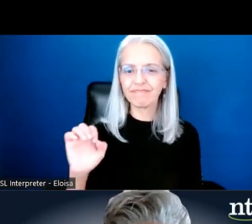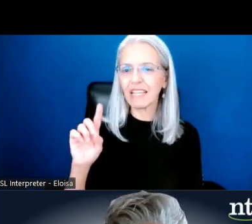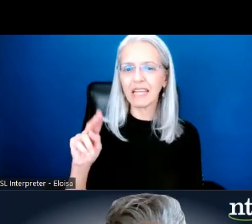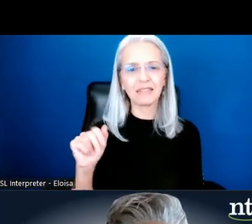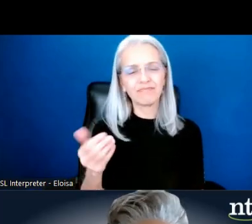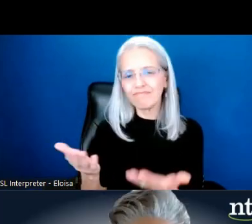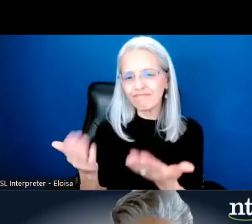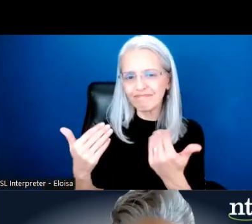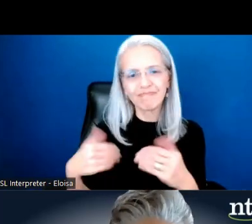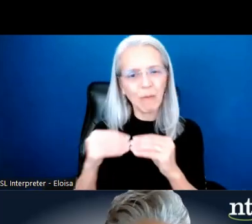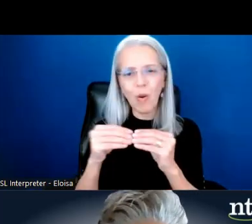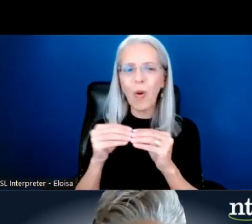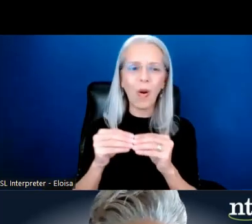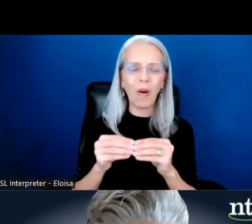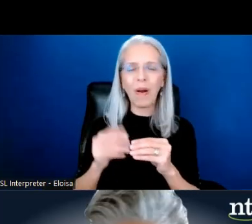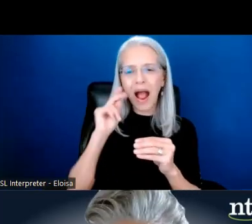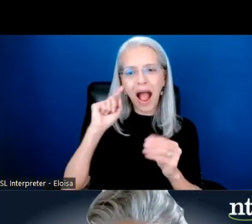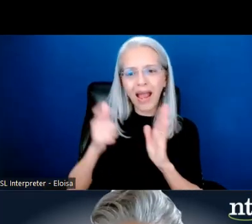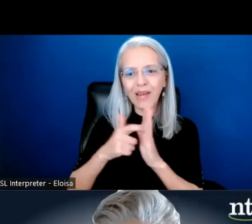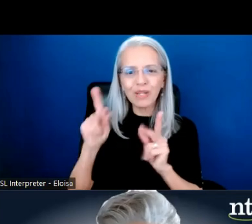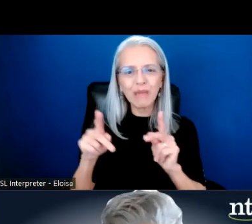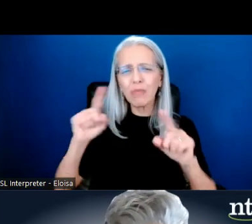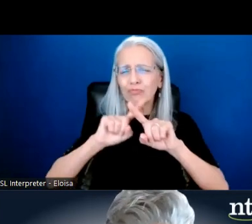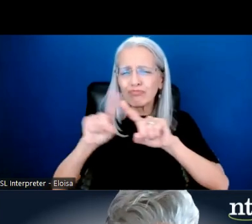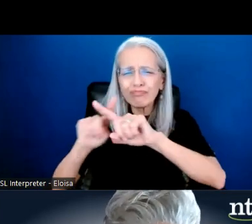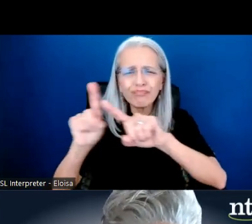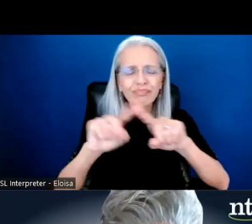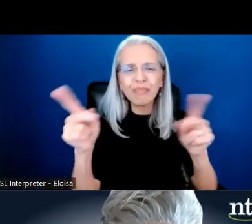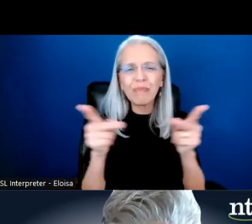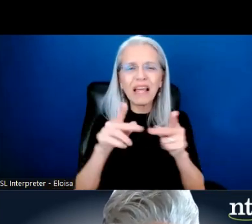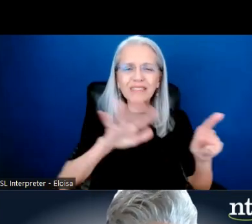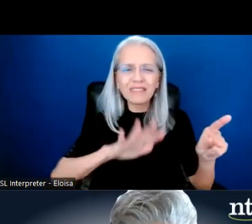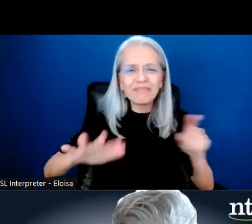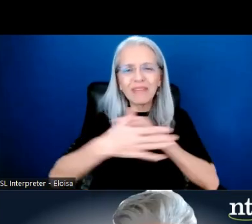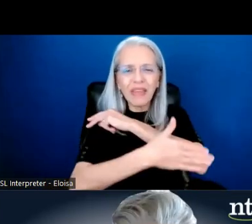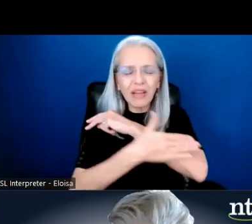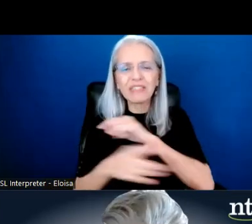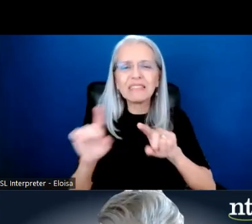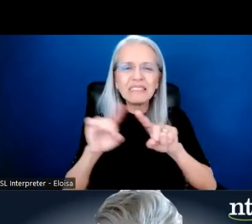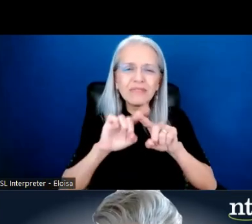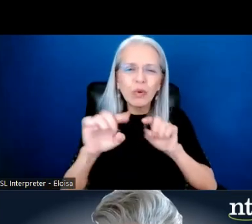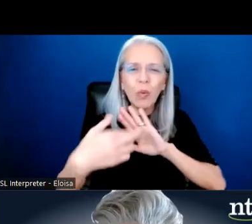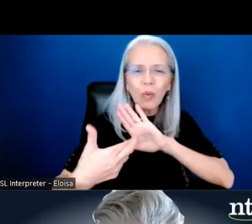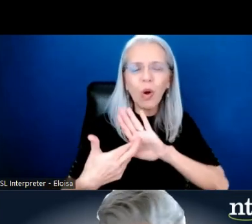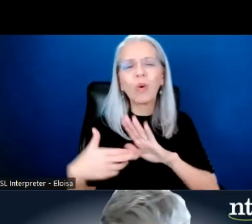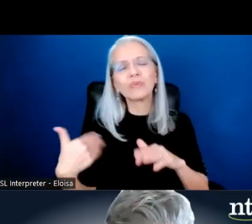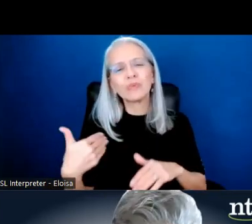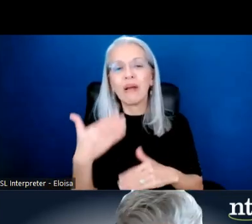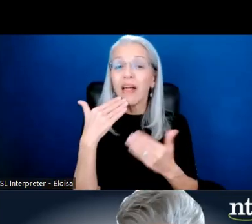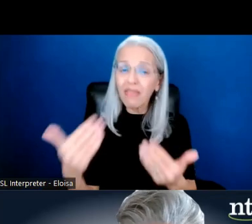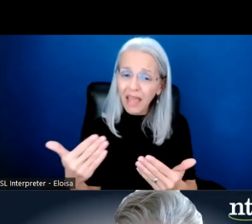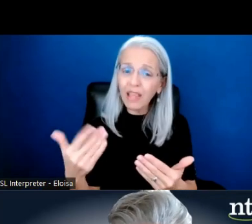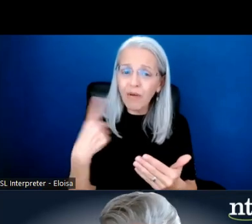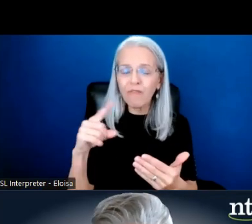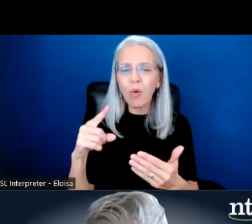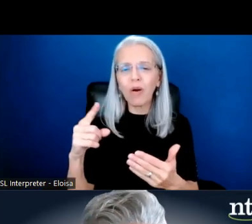people are from all over the country and are in various roles. So thank you. Thank you for